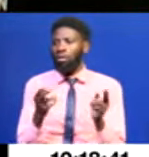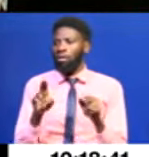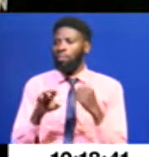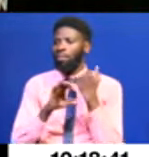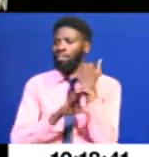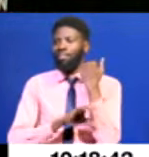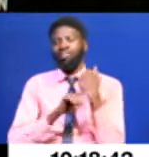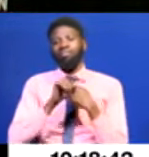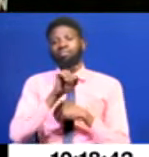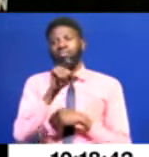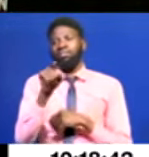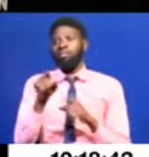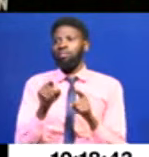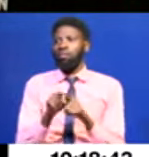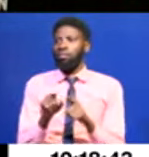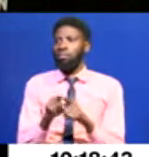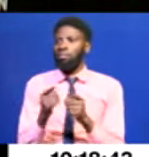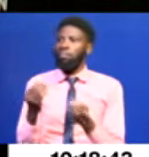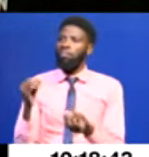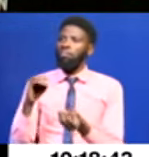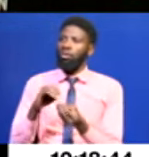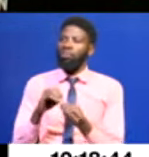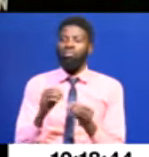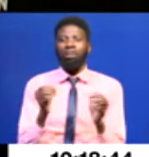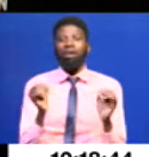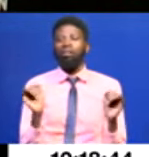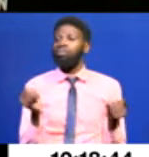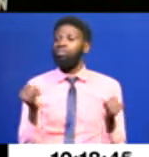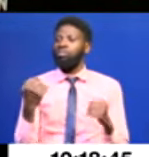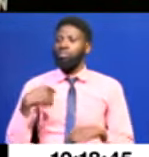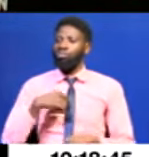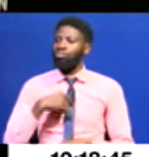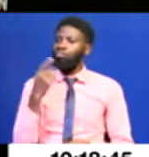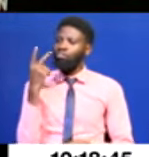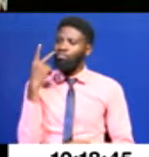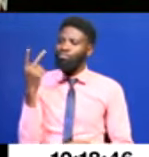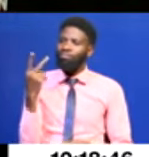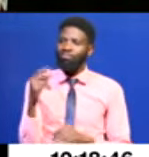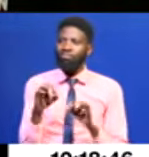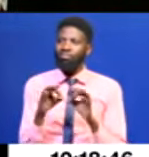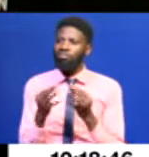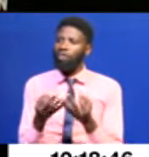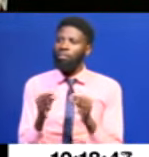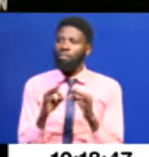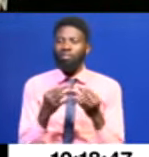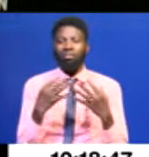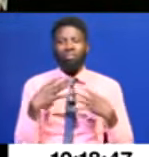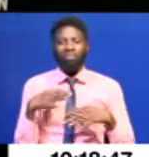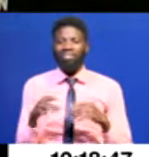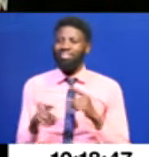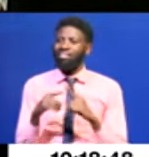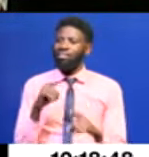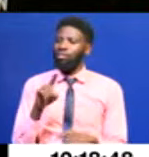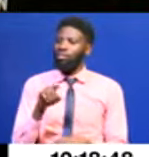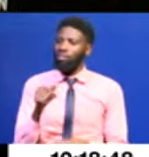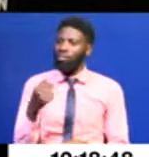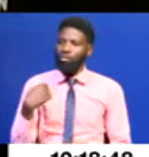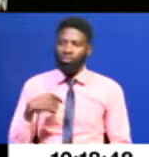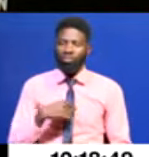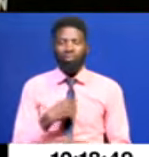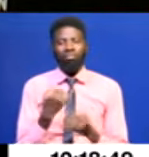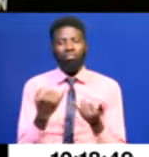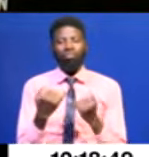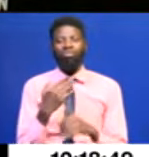and especially with the news. We are always seeing families, people killing each other, and this time we wanted to bring